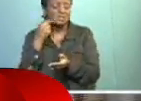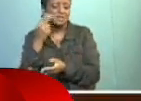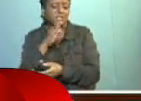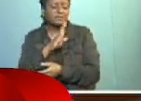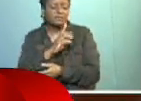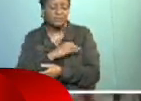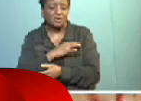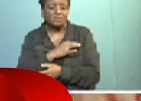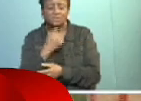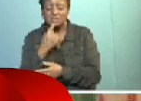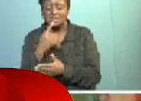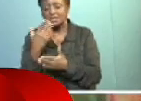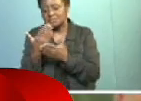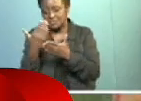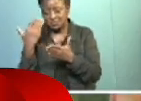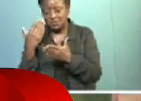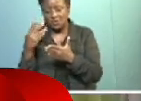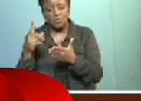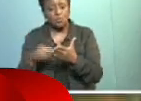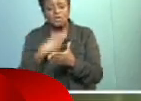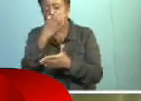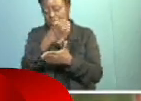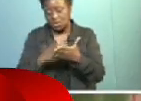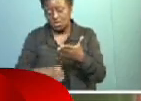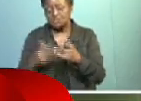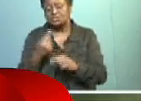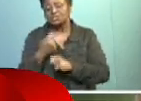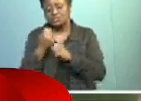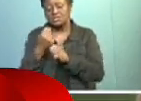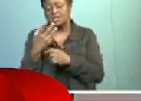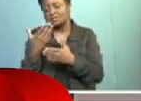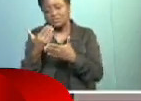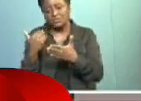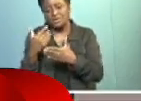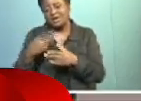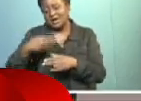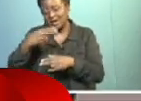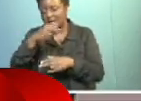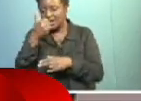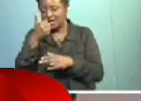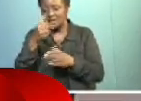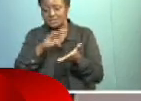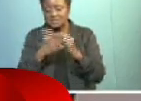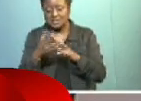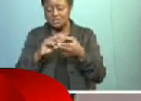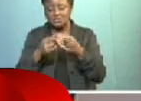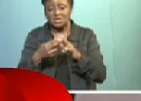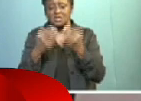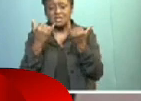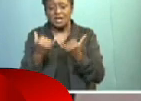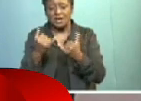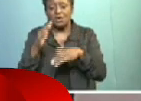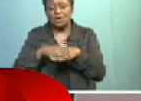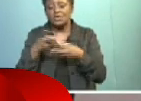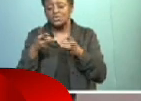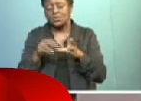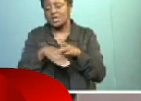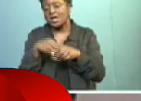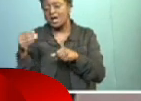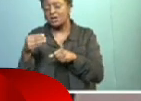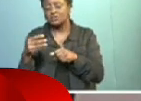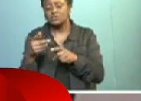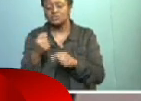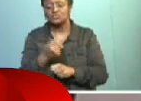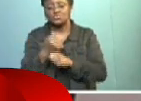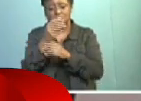treat and consequently with a higher mortality rate, is now on its way out. Treatment can be as simple as one